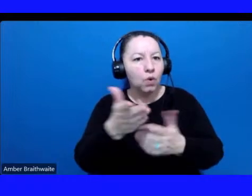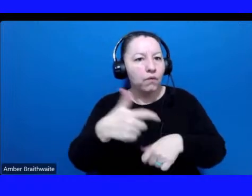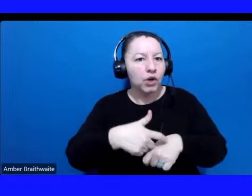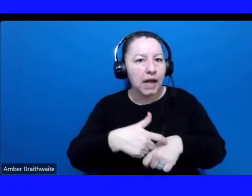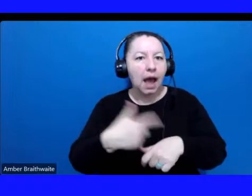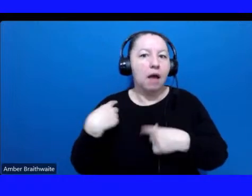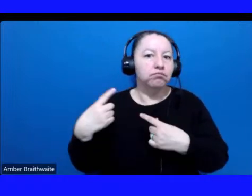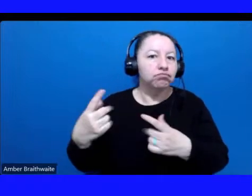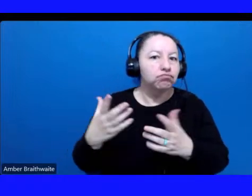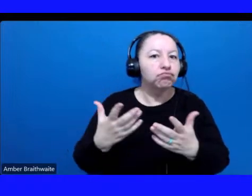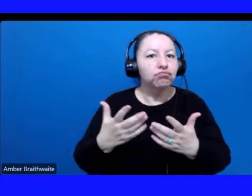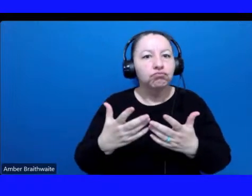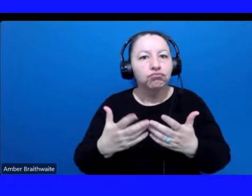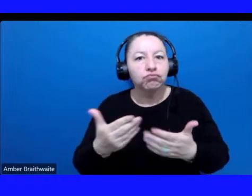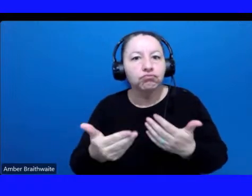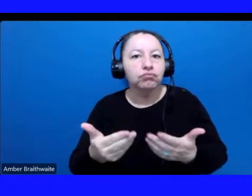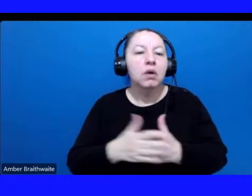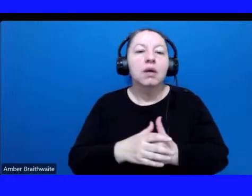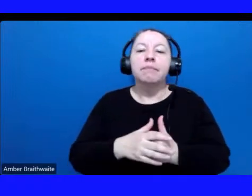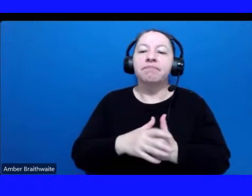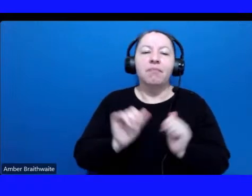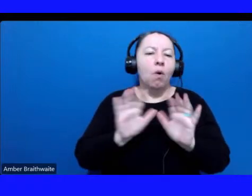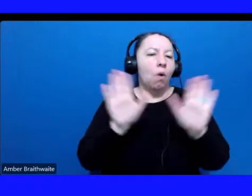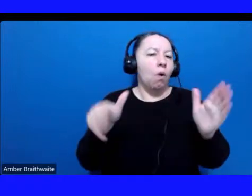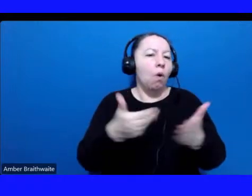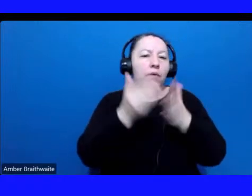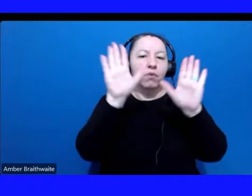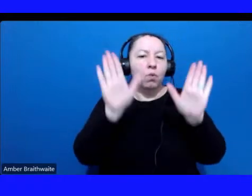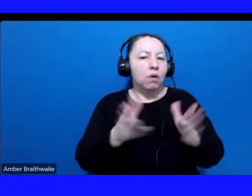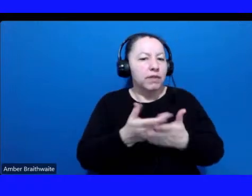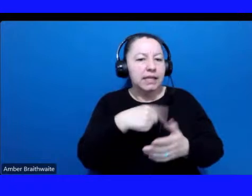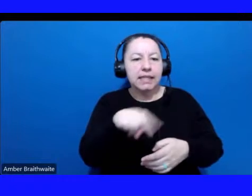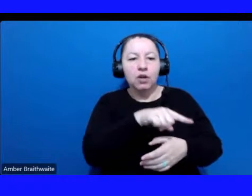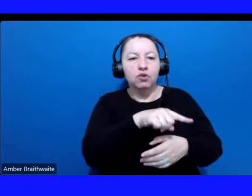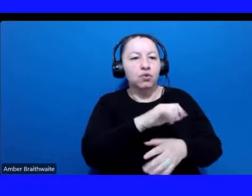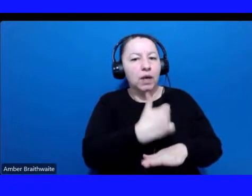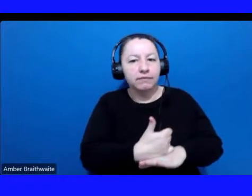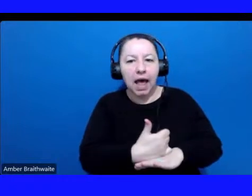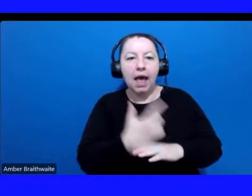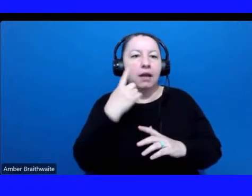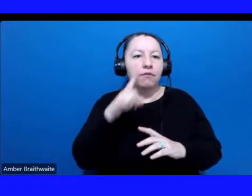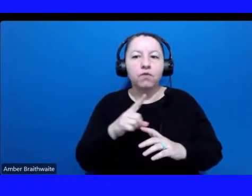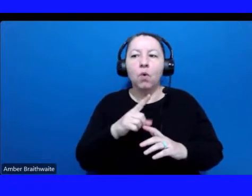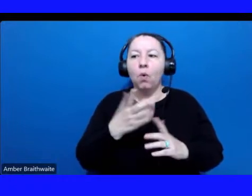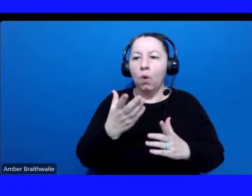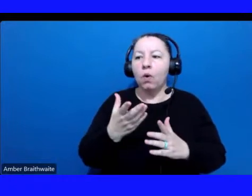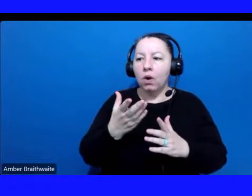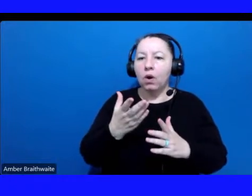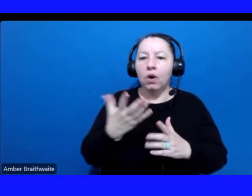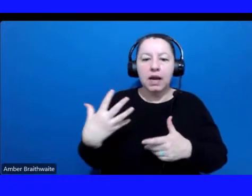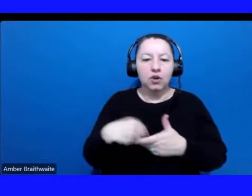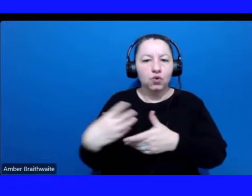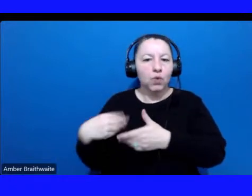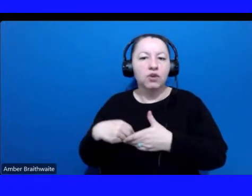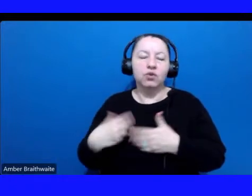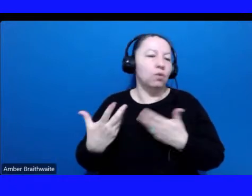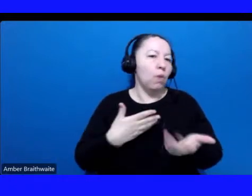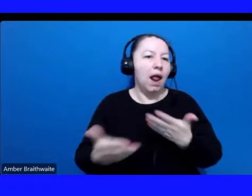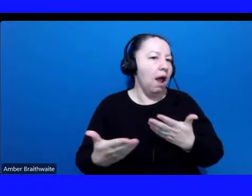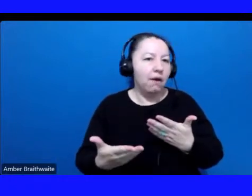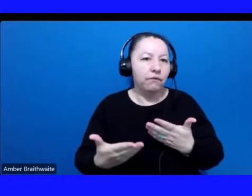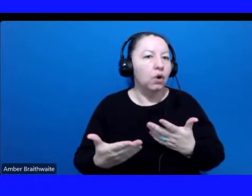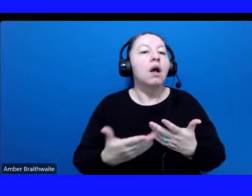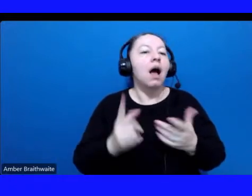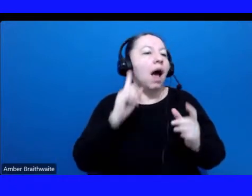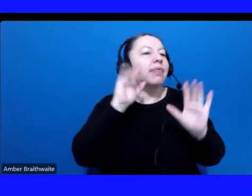I would just add, well, first, I was hoping to hear Jose's 2-hour lecture on. Yeah, I want to hear that, Jose. We can still work